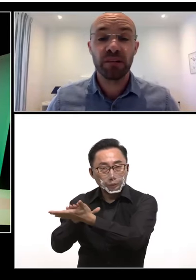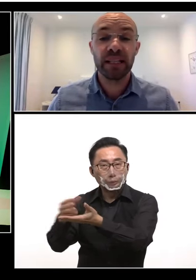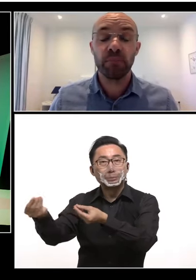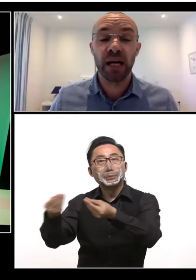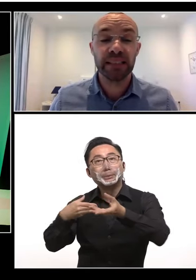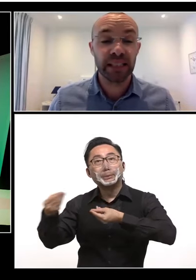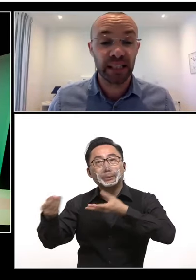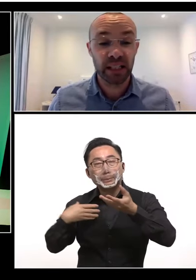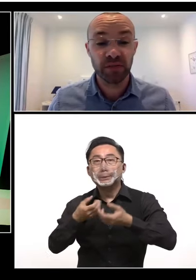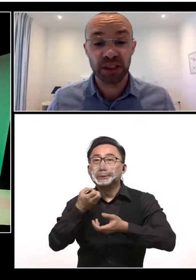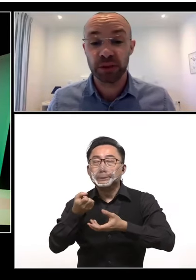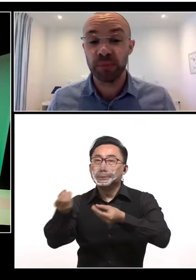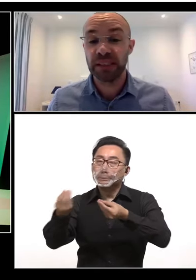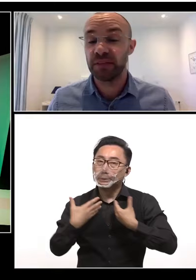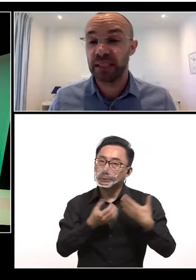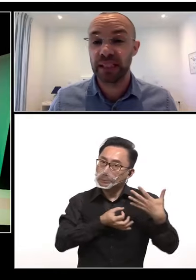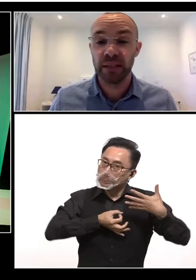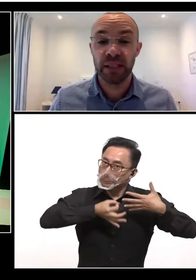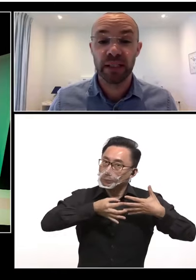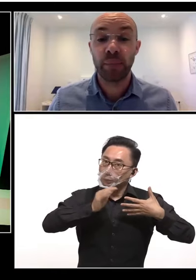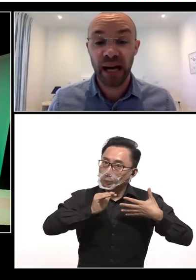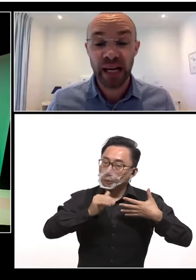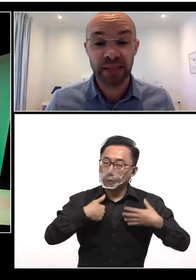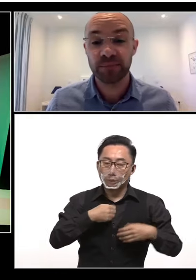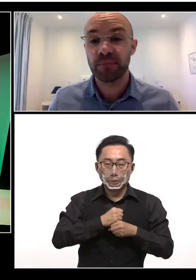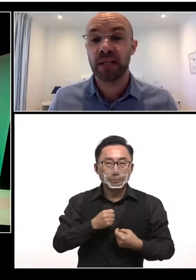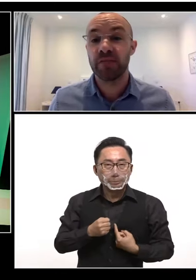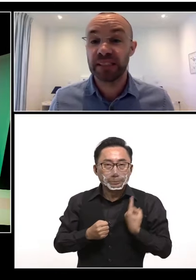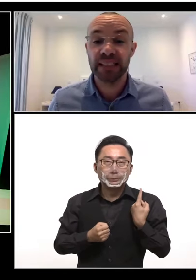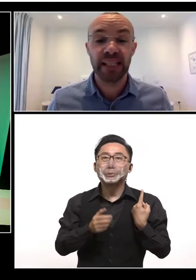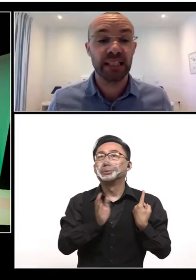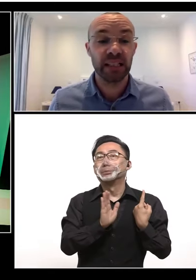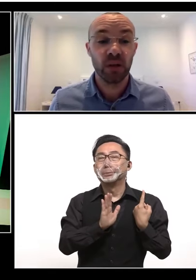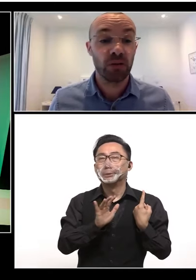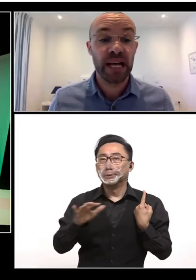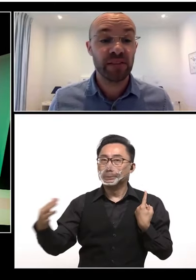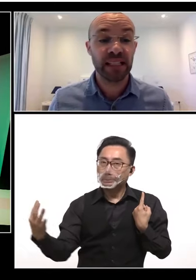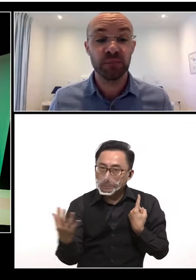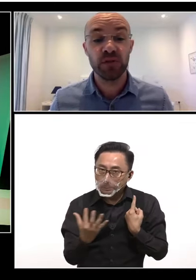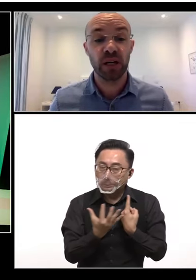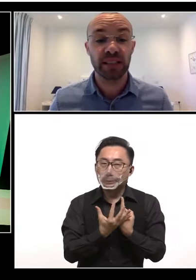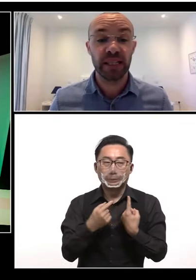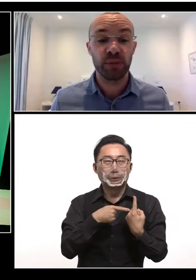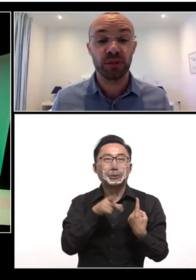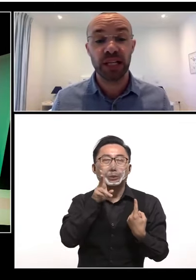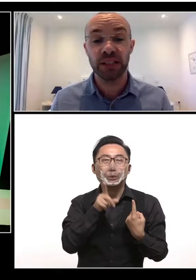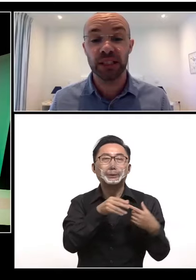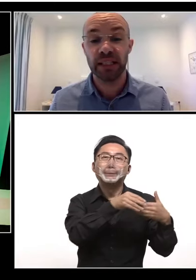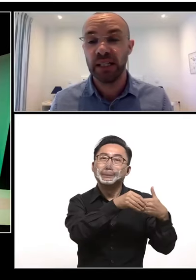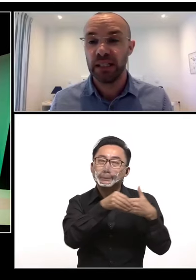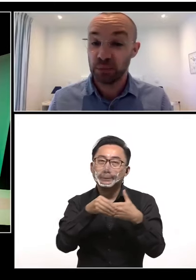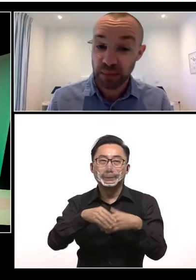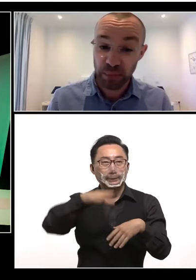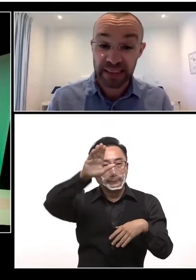singular vision to a piece of theatre. I'm a guide, a facilitator, or a navigator moving our team through a challenging, sometimes